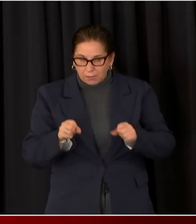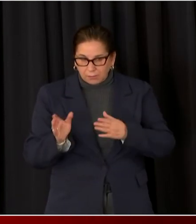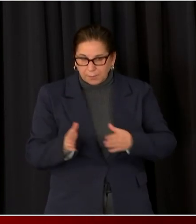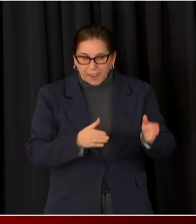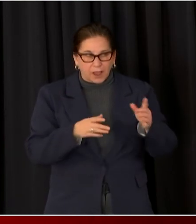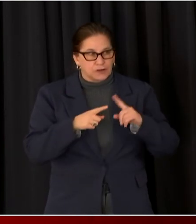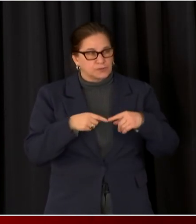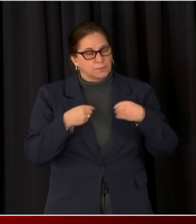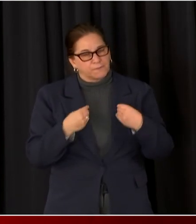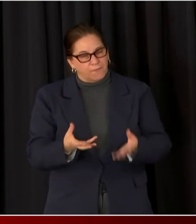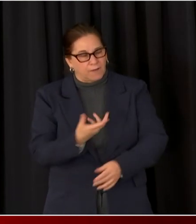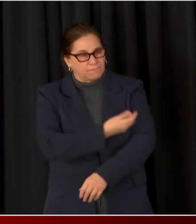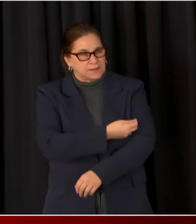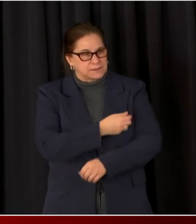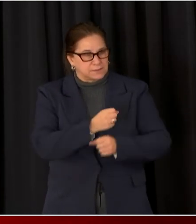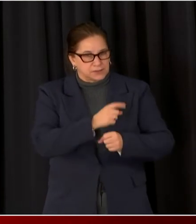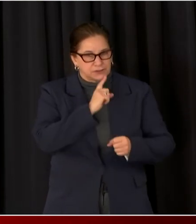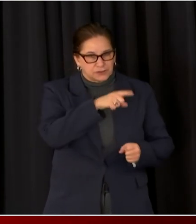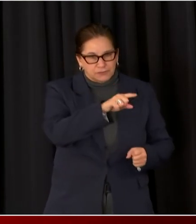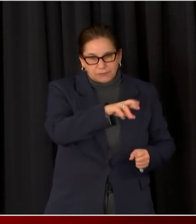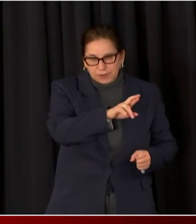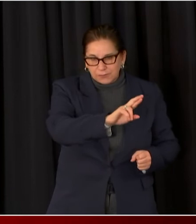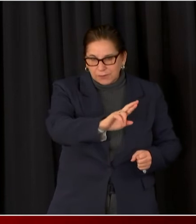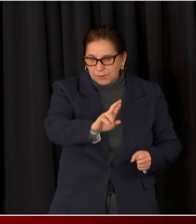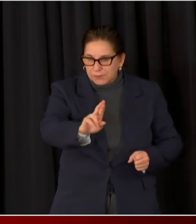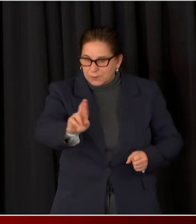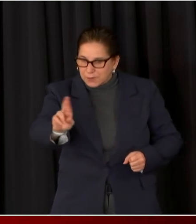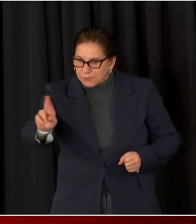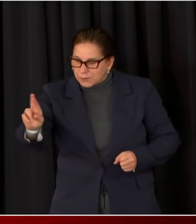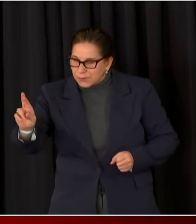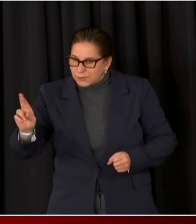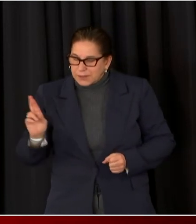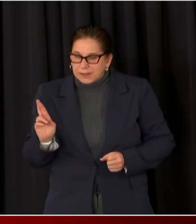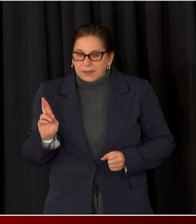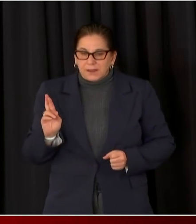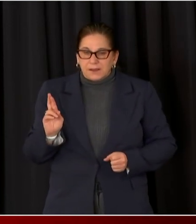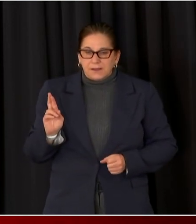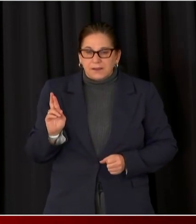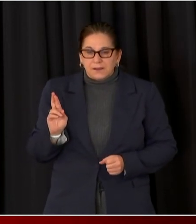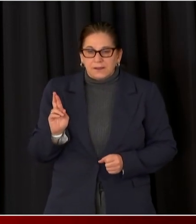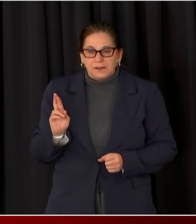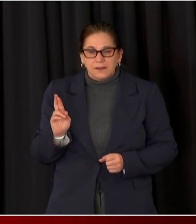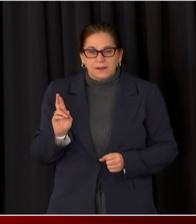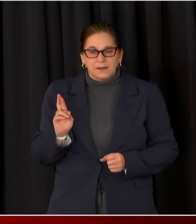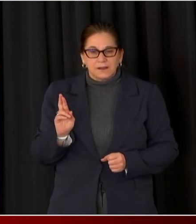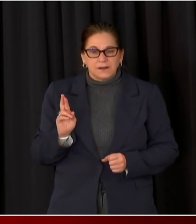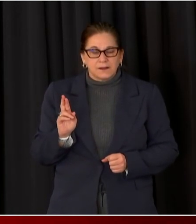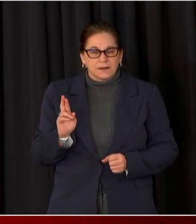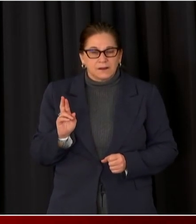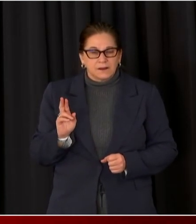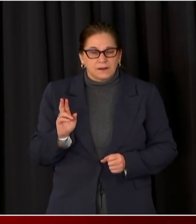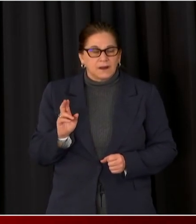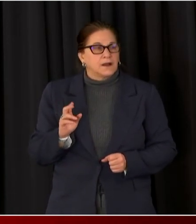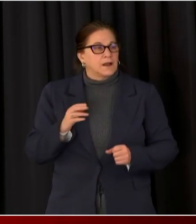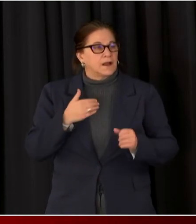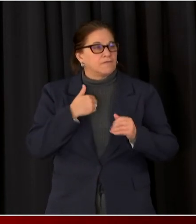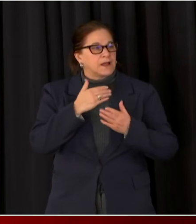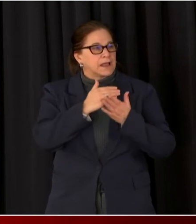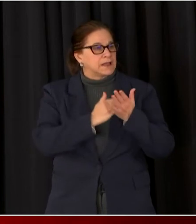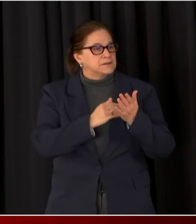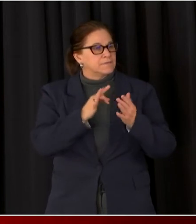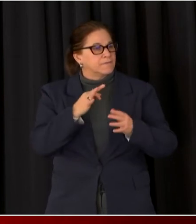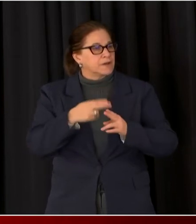district's acute care facilities are not noted here, or all of our specialty hospitals, because we have what we call a hub